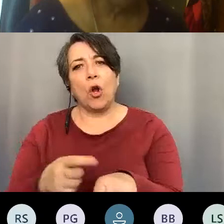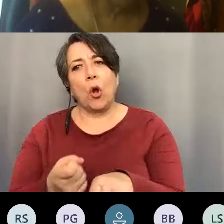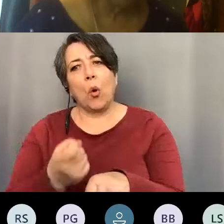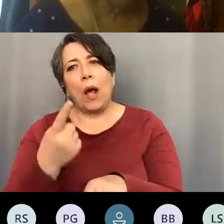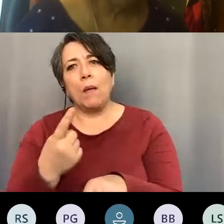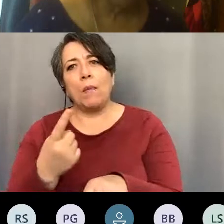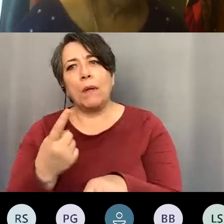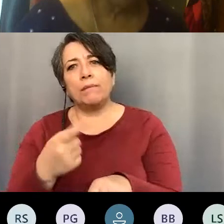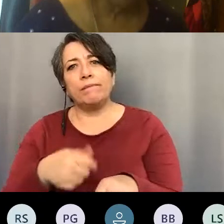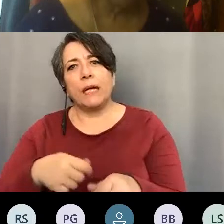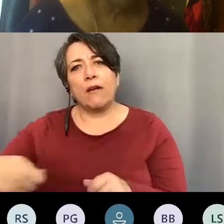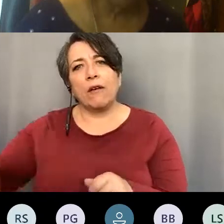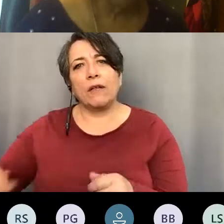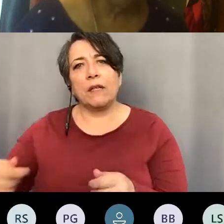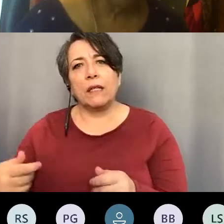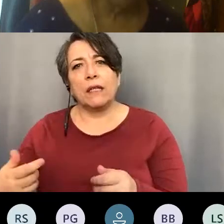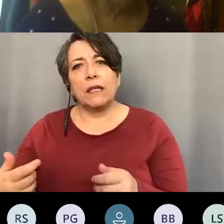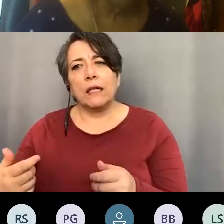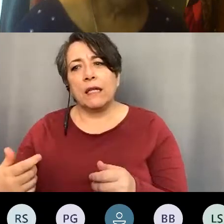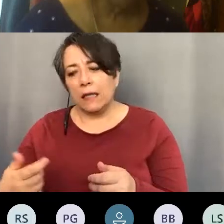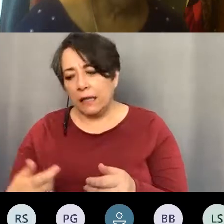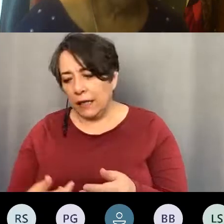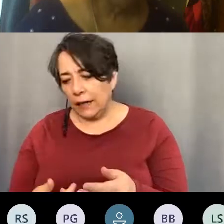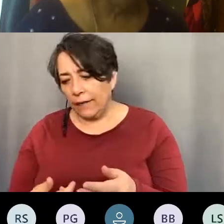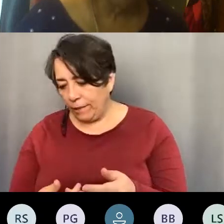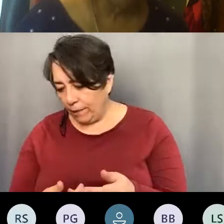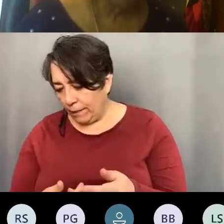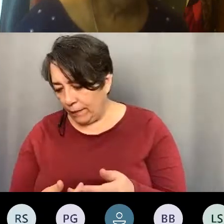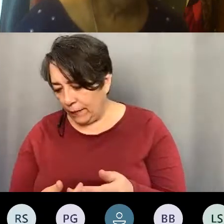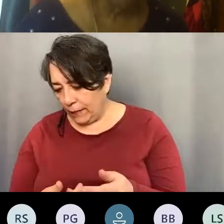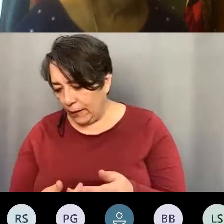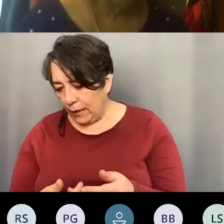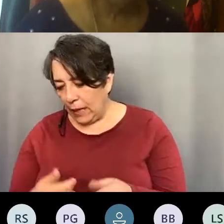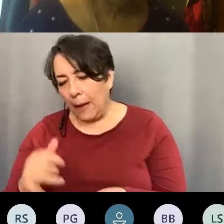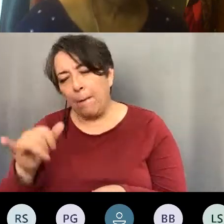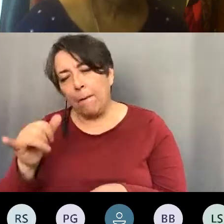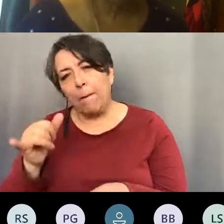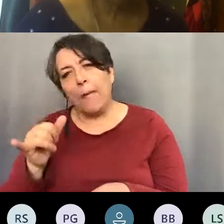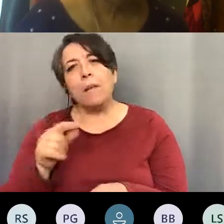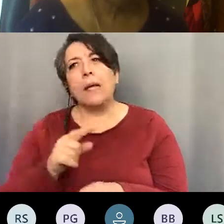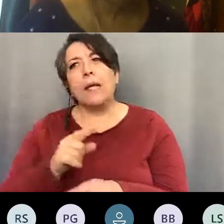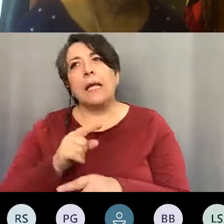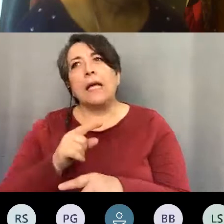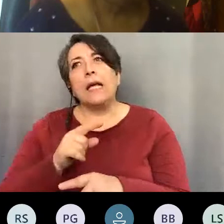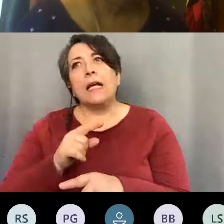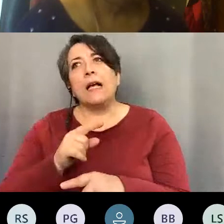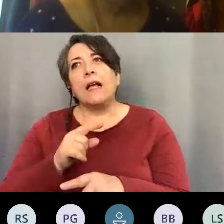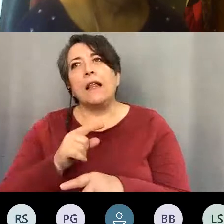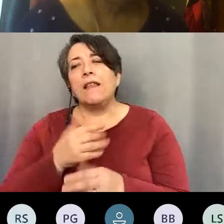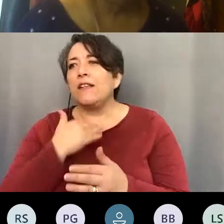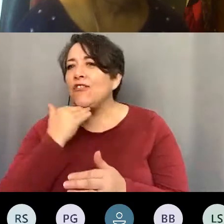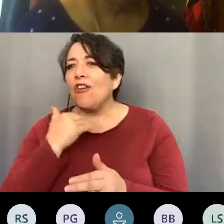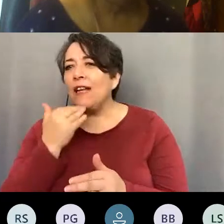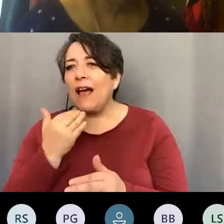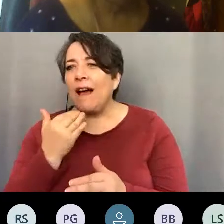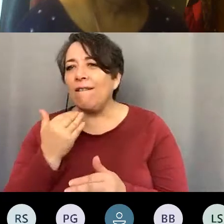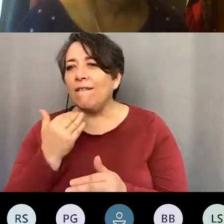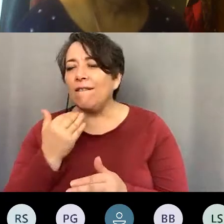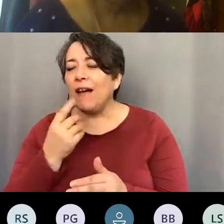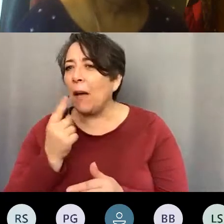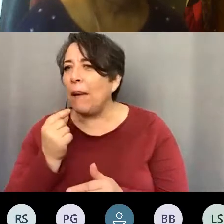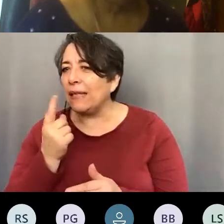clinic capacity to see all the patients who might wish to use it? Yep, so there will be a time limit, and